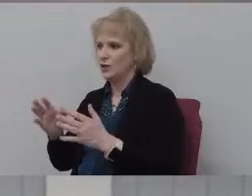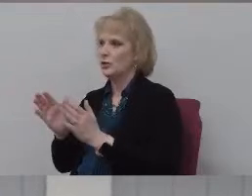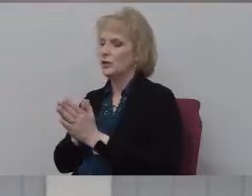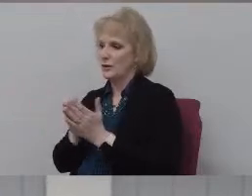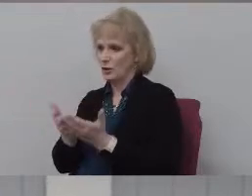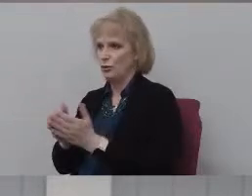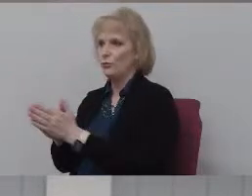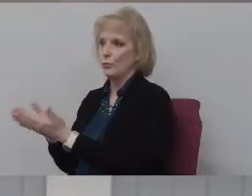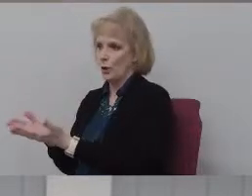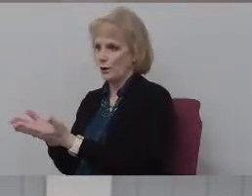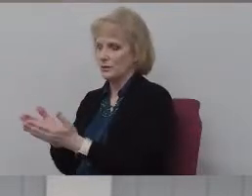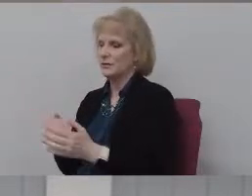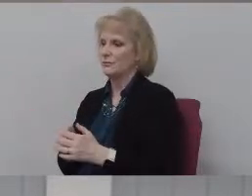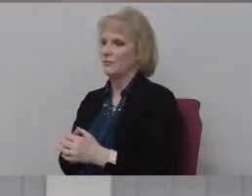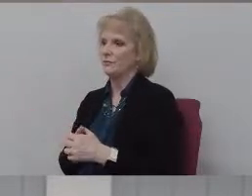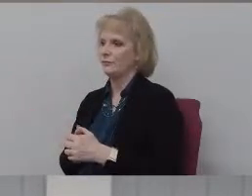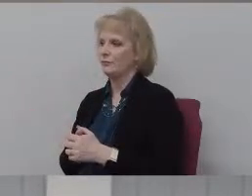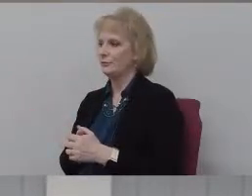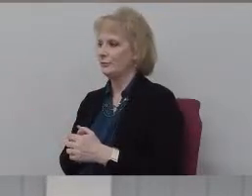life of King David.